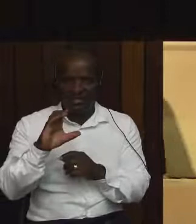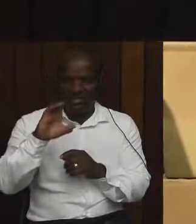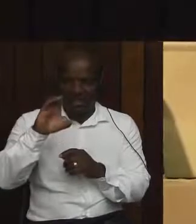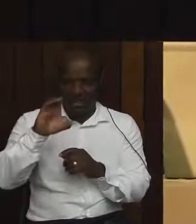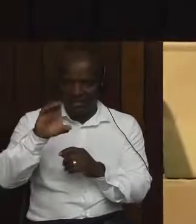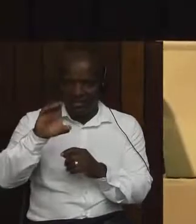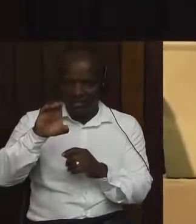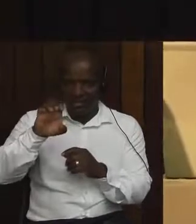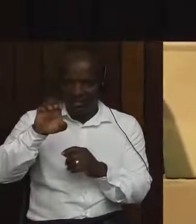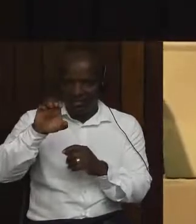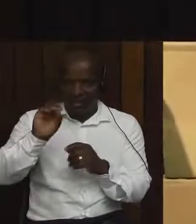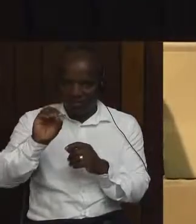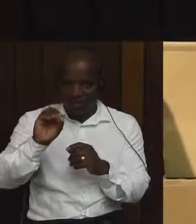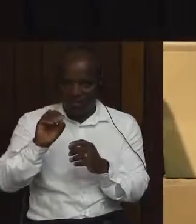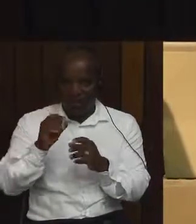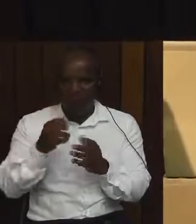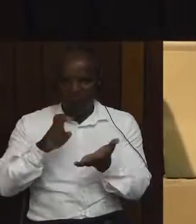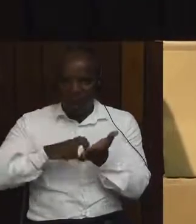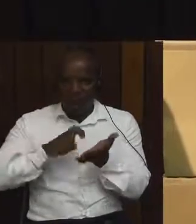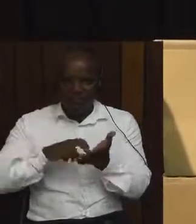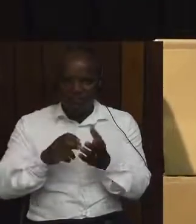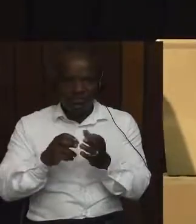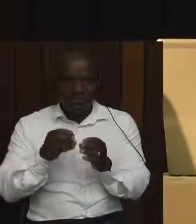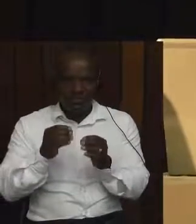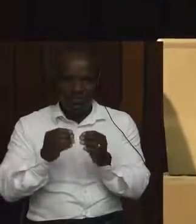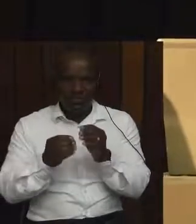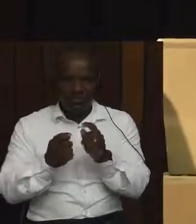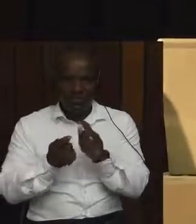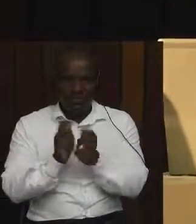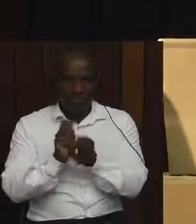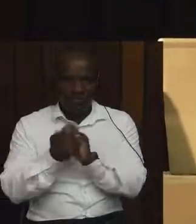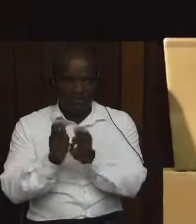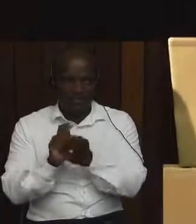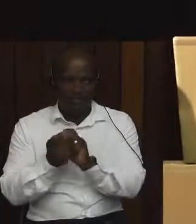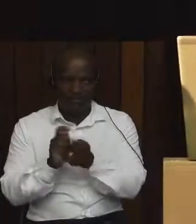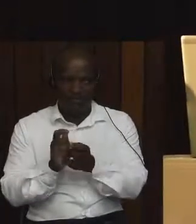adjustment. And that will be all, Chairperson. Thank you very much.